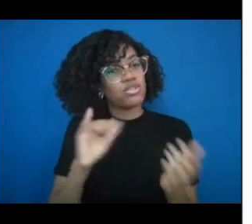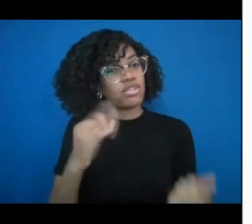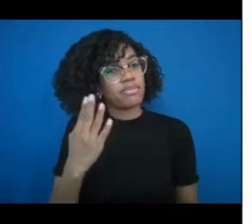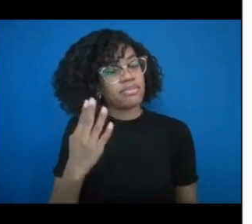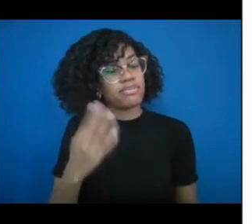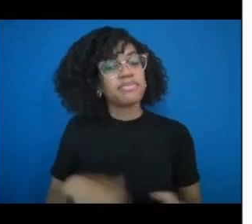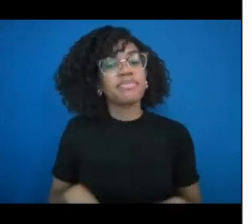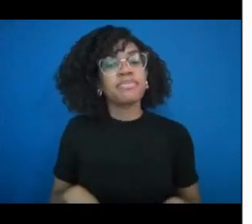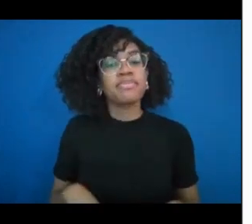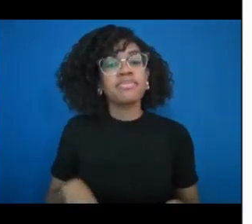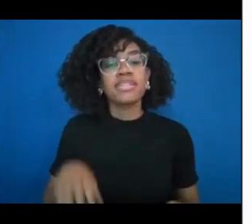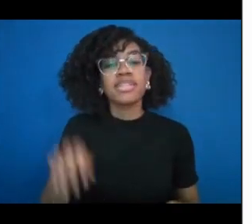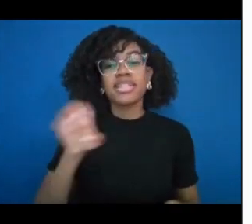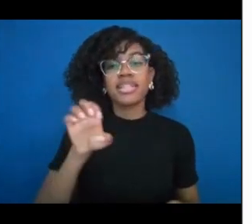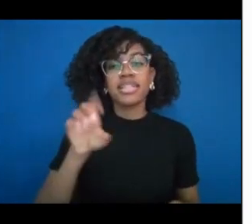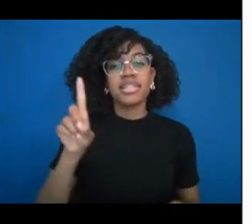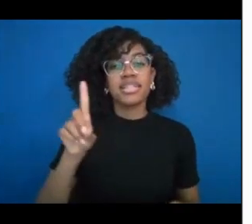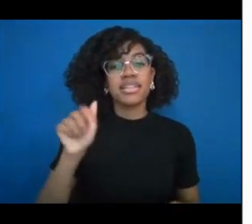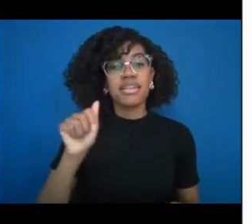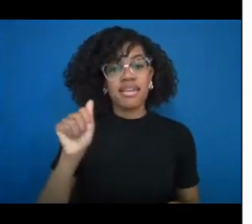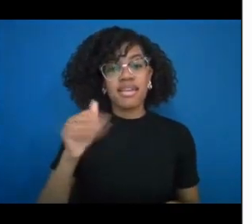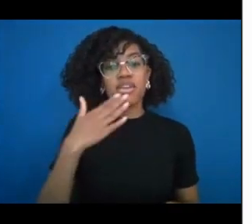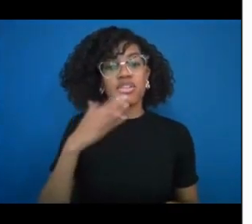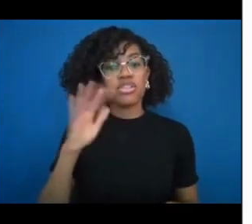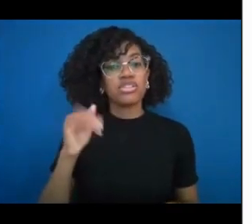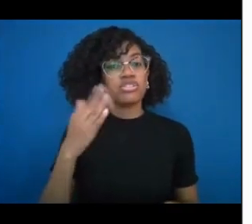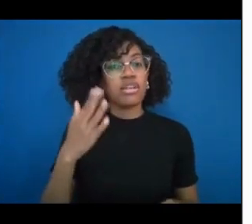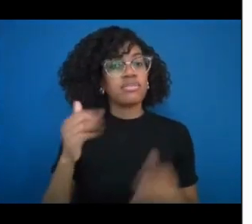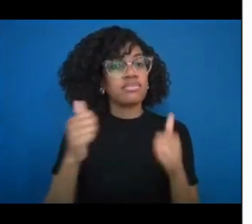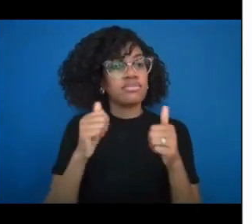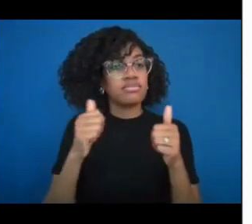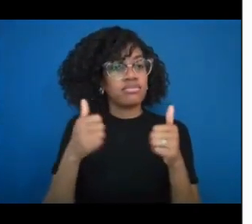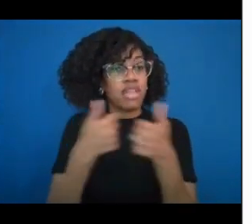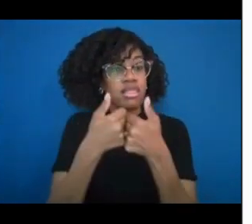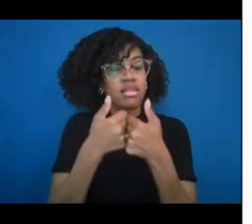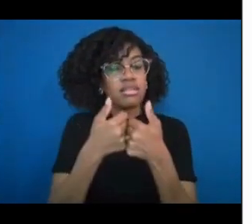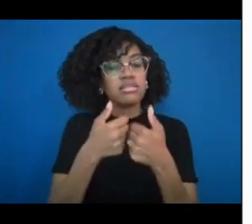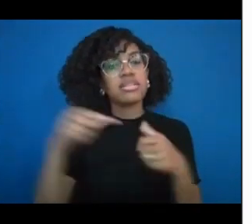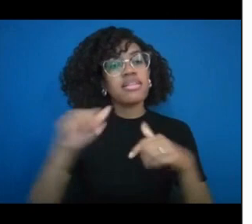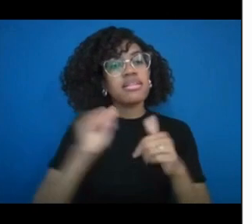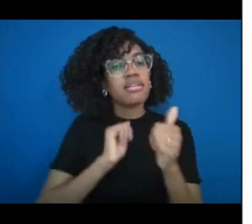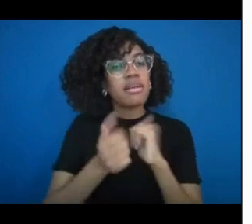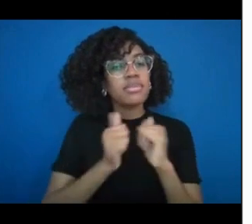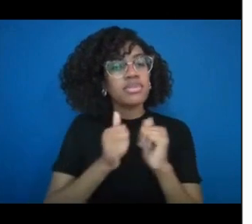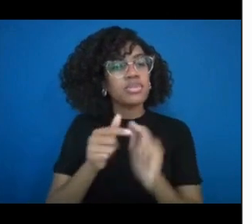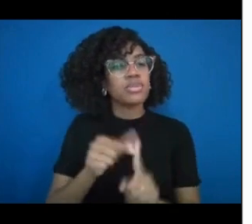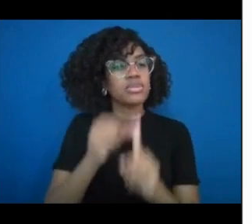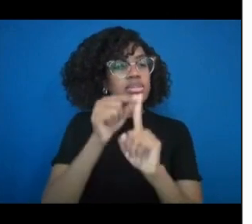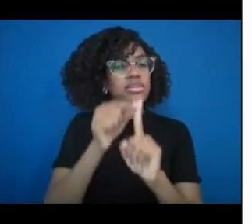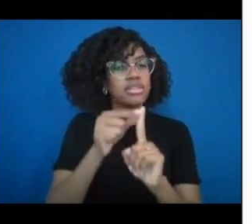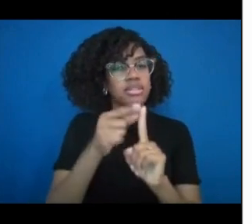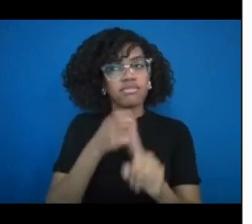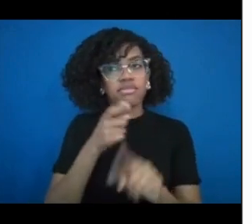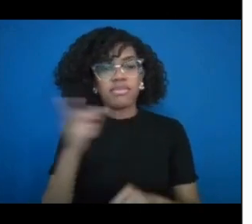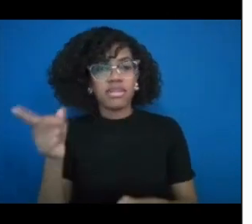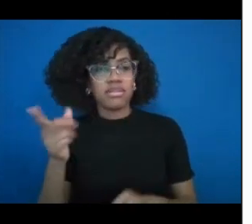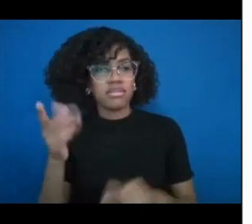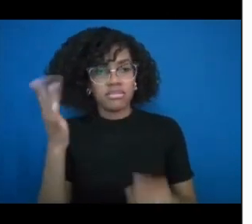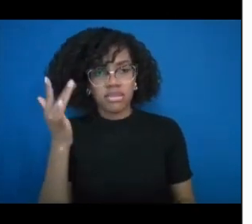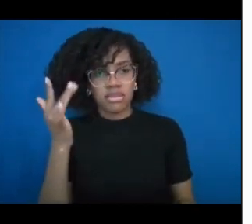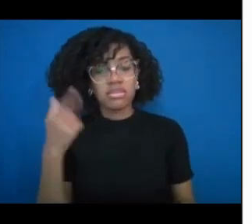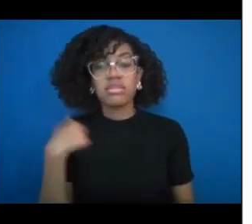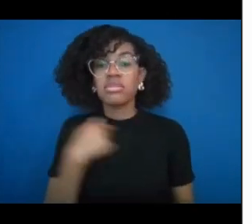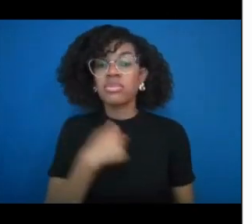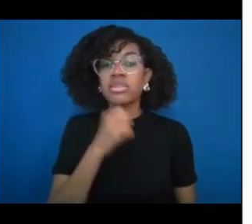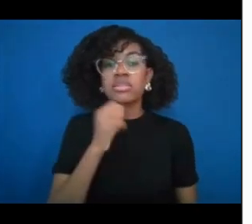Good Jobs Challenge covered this. What makes this competition unique from theirs is that we are not just looking for